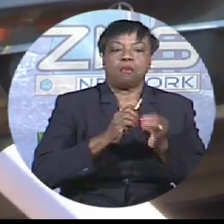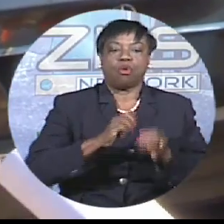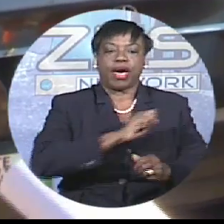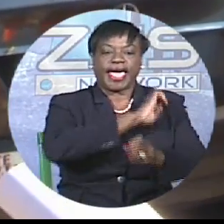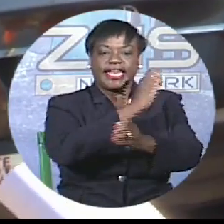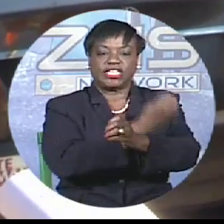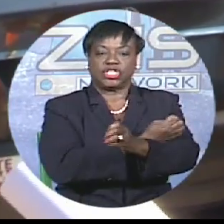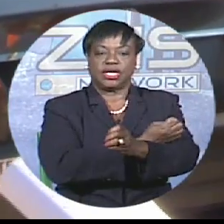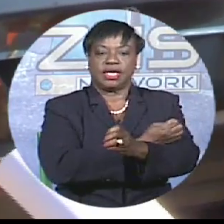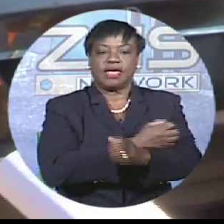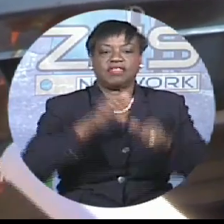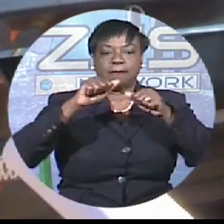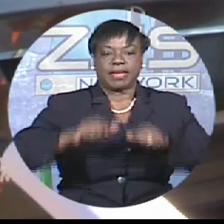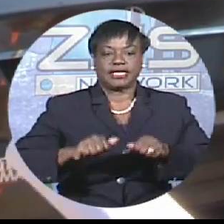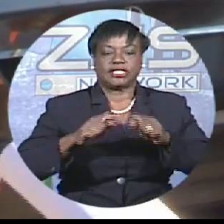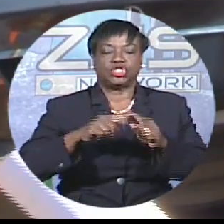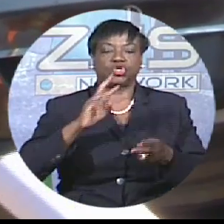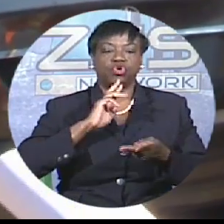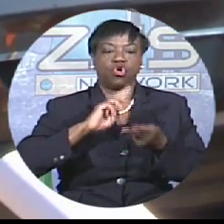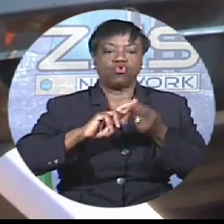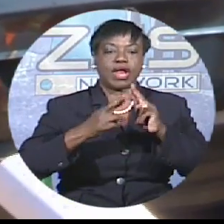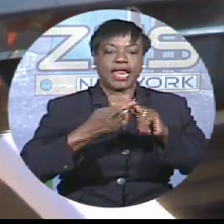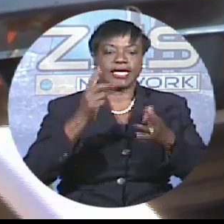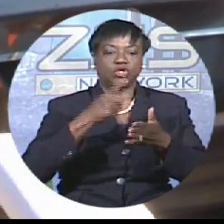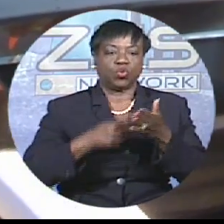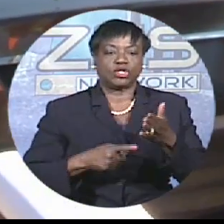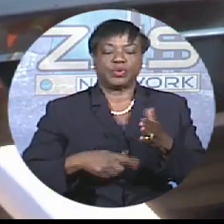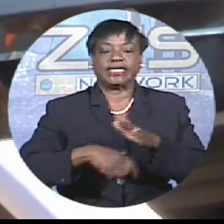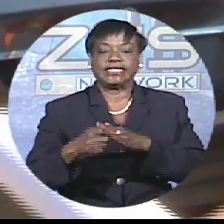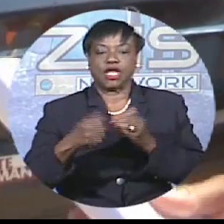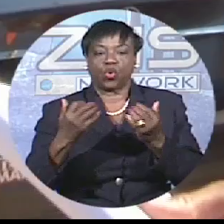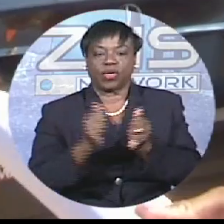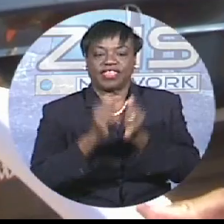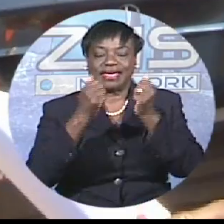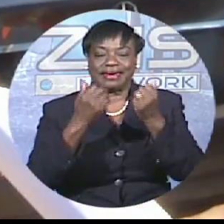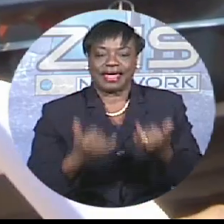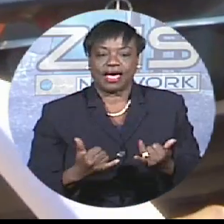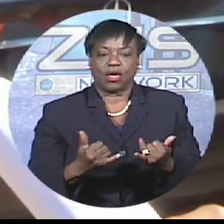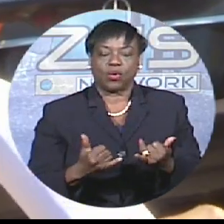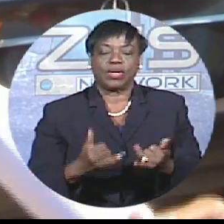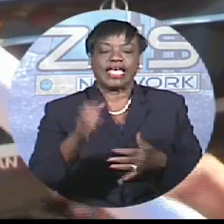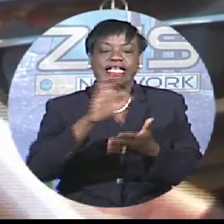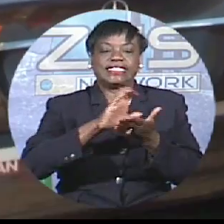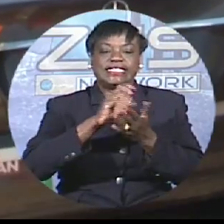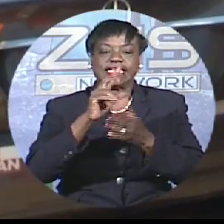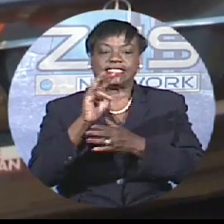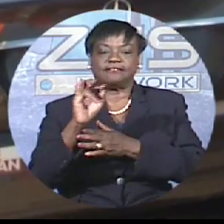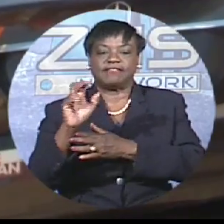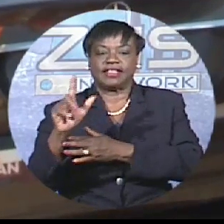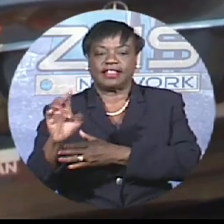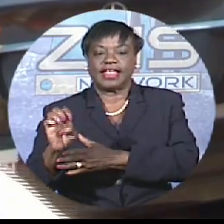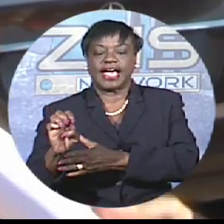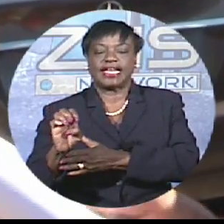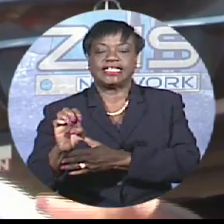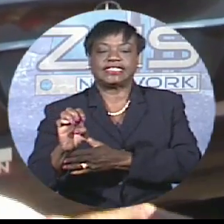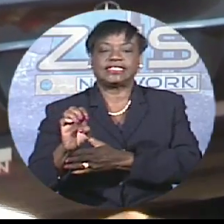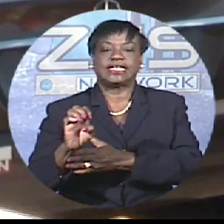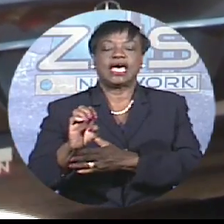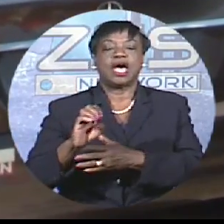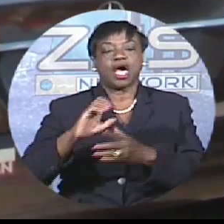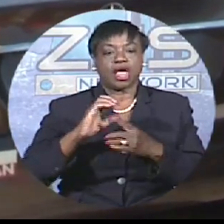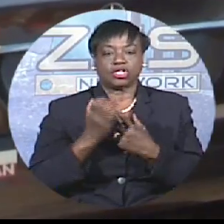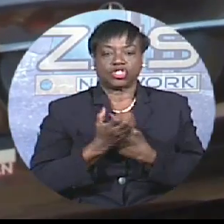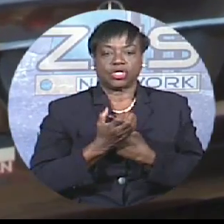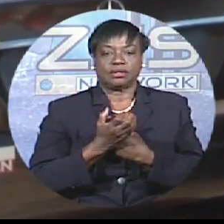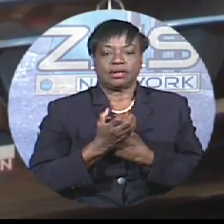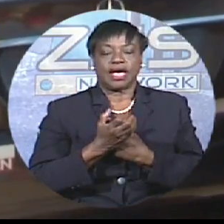to relate to what we are dealing with right now in terms of Centreville and its entrepreneurial culture versus East Street and